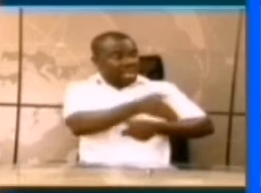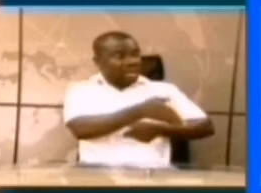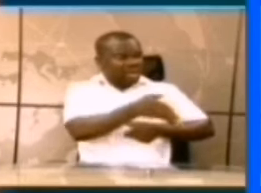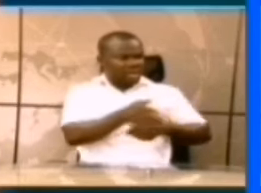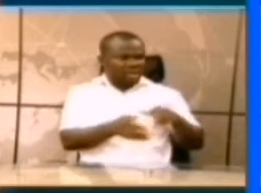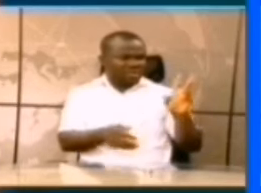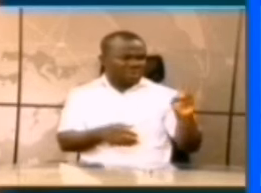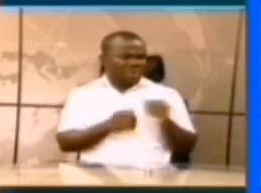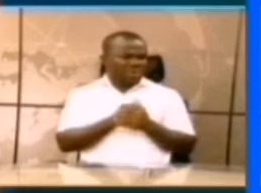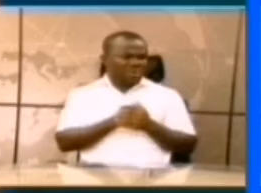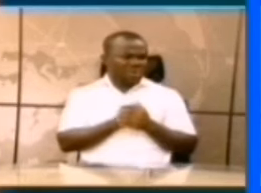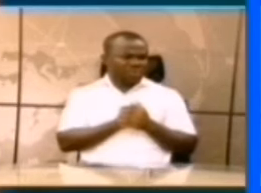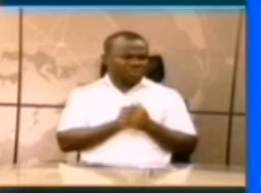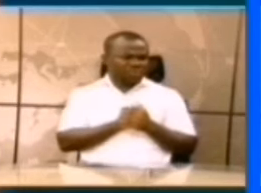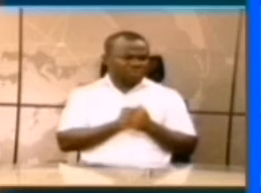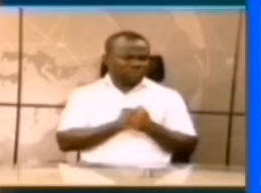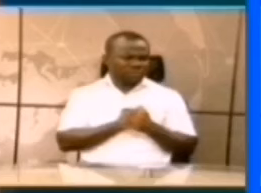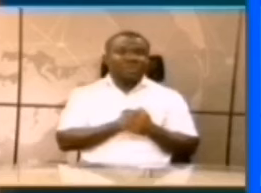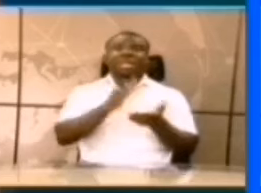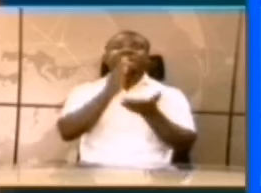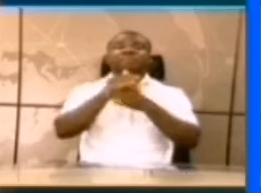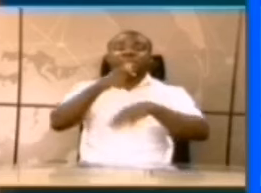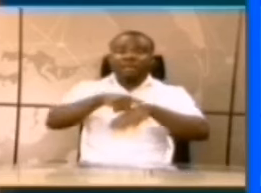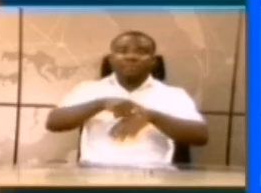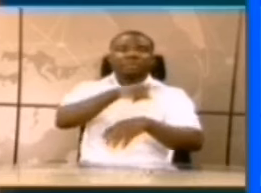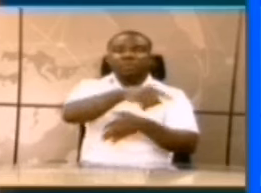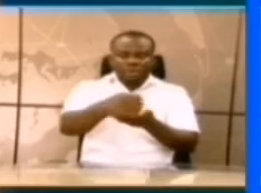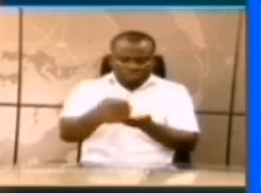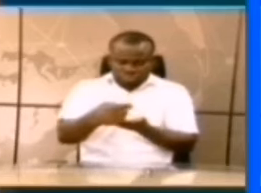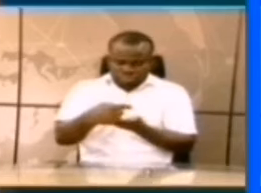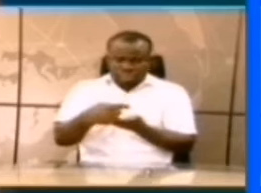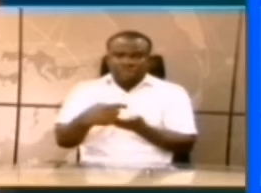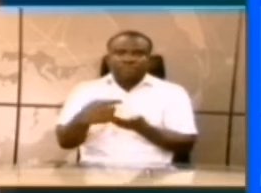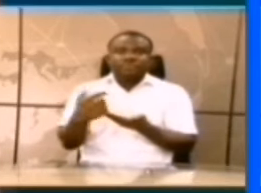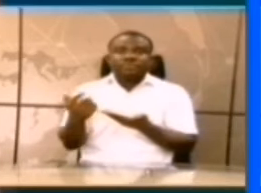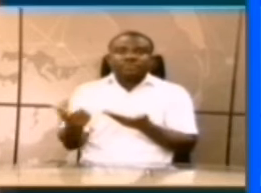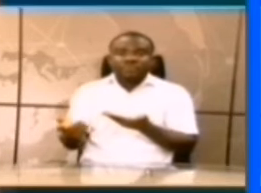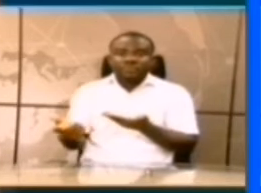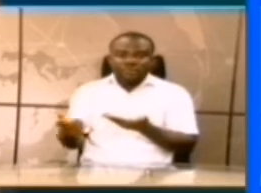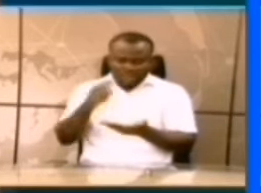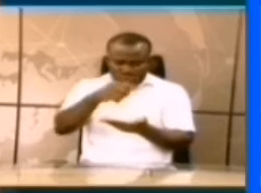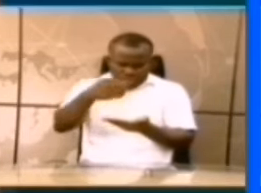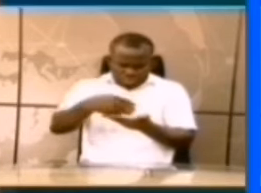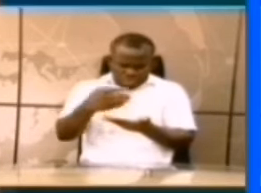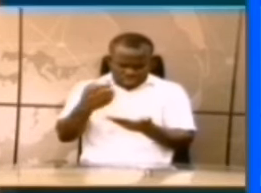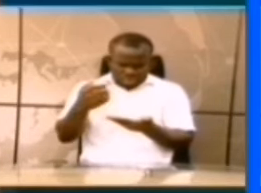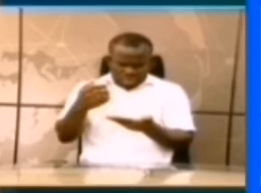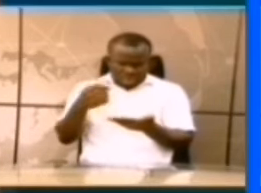Eh? Well, so be a sending message. Oh, I said, wait here, no crap out, Miss Snowman, woman. Now, why am I doing any